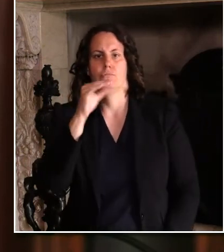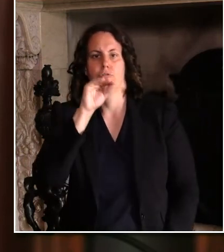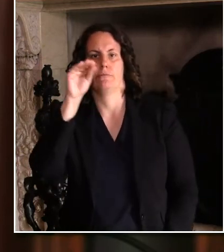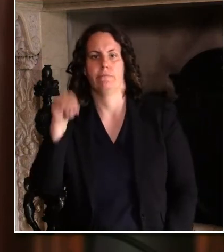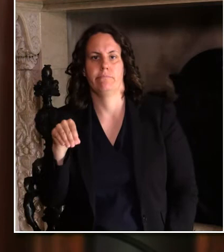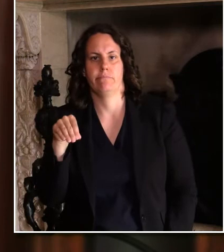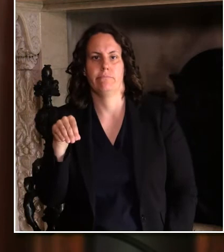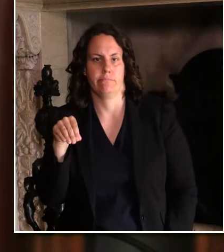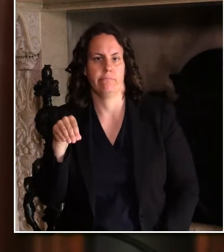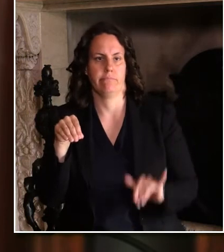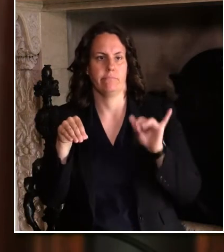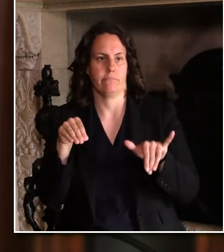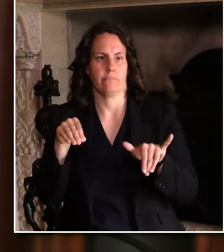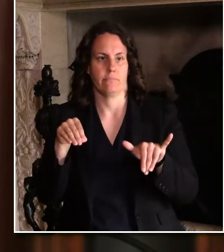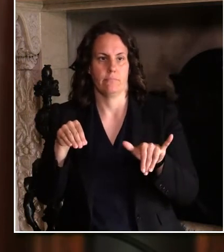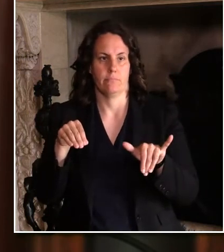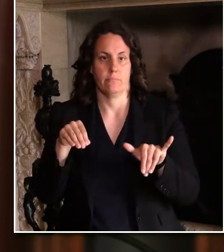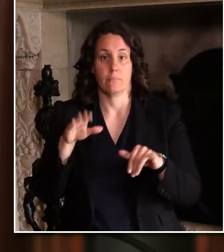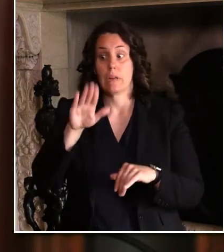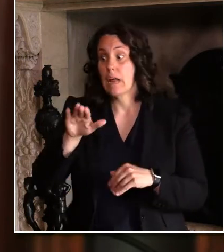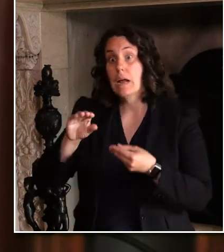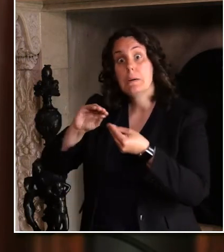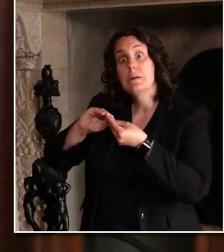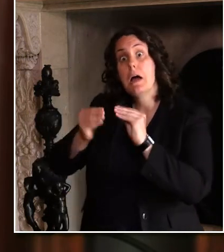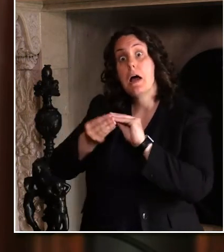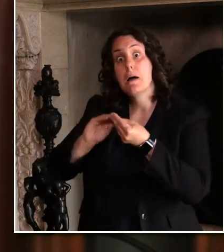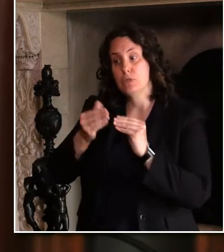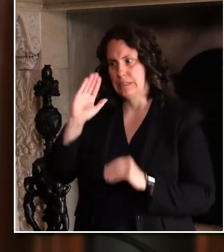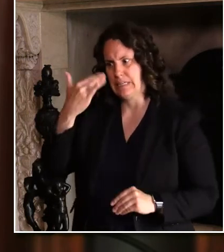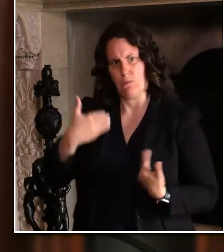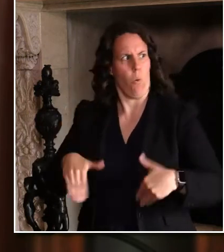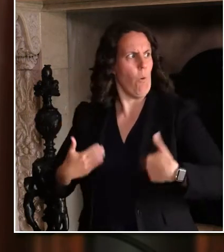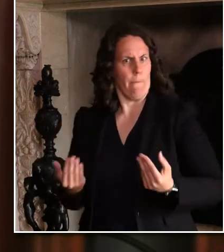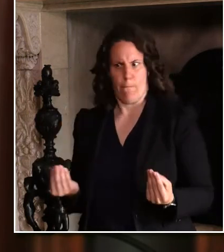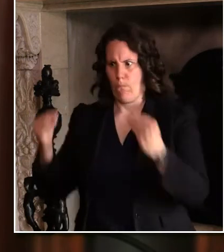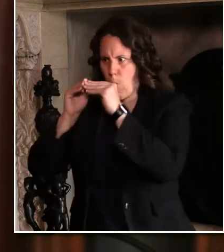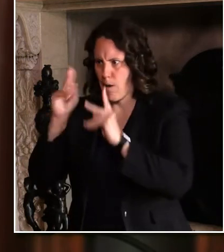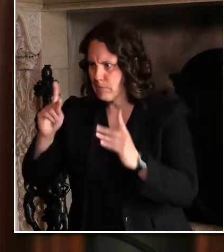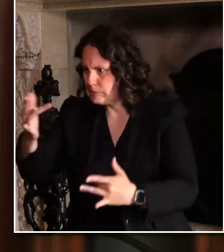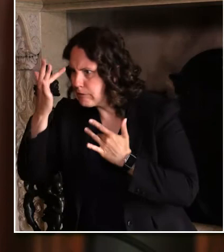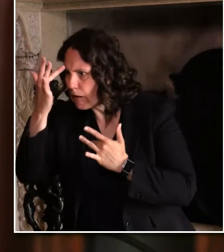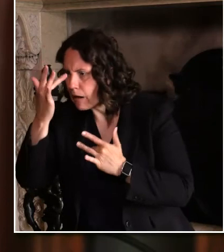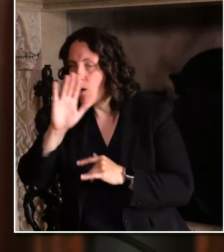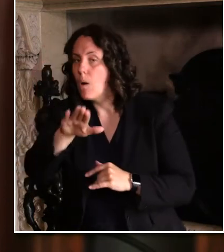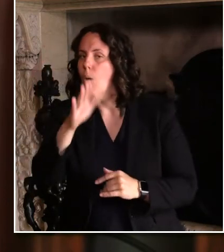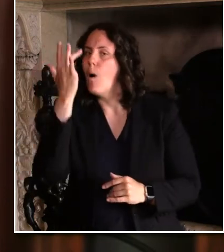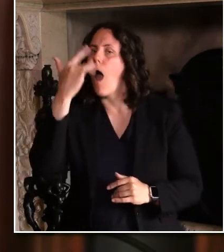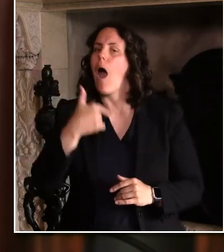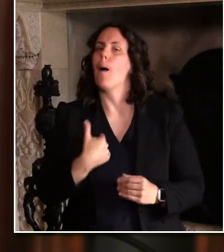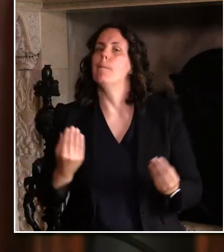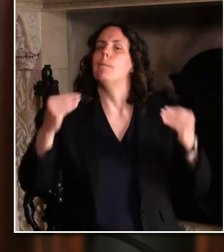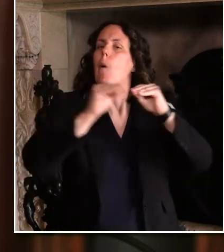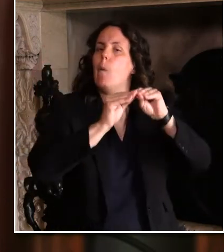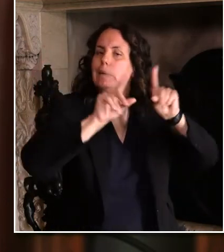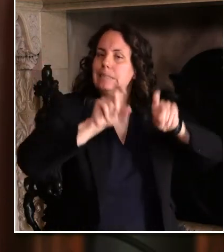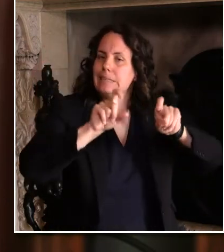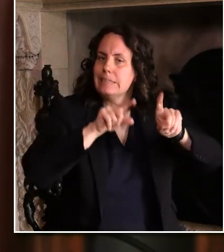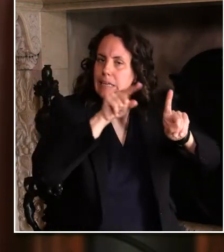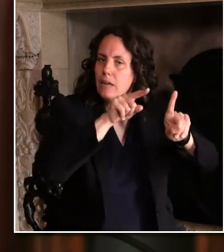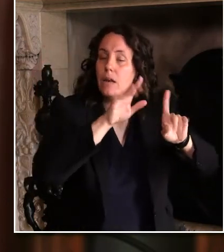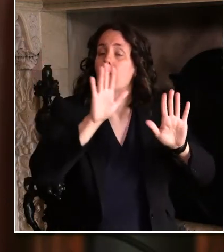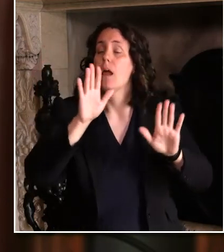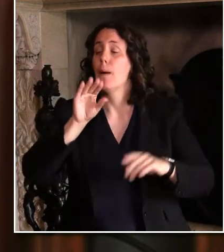seeing increasing numbers of positive cases, what we want to make sure and what we're looking at in our metrics is the percent positive, and we want